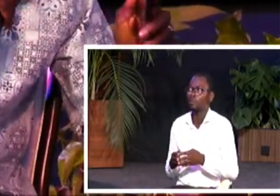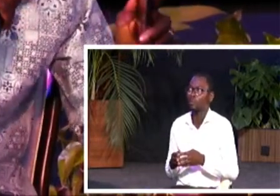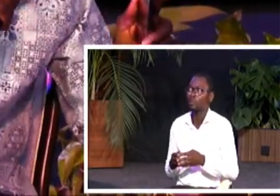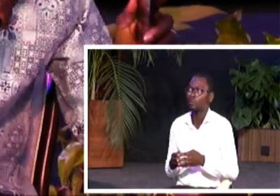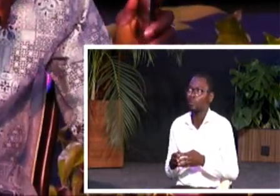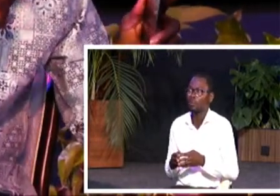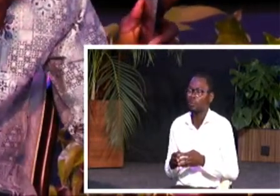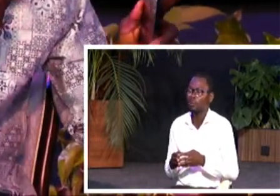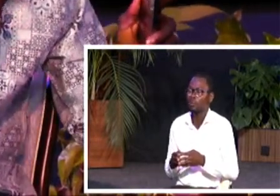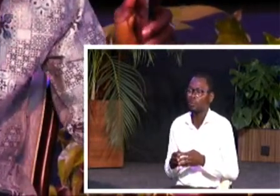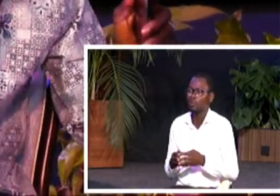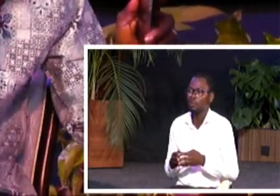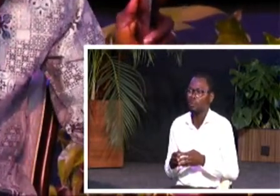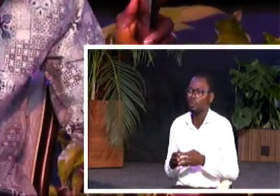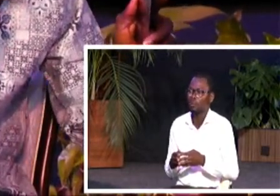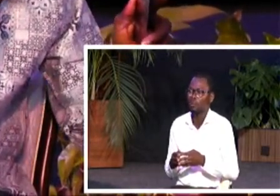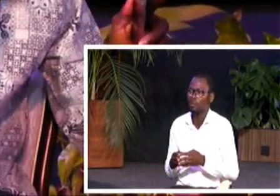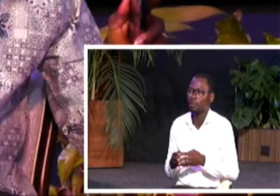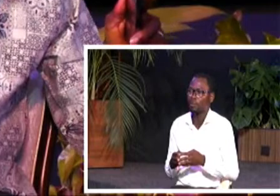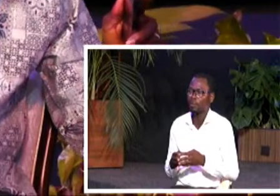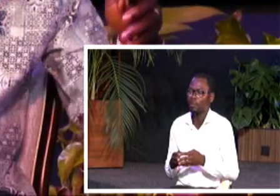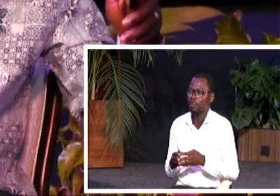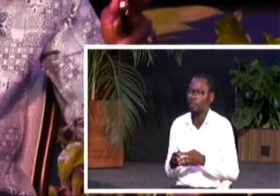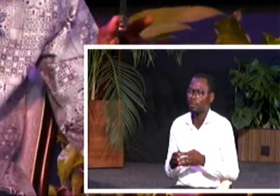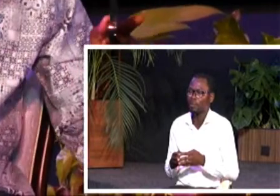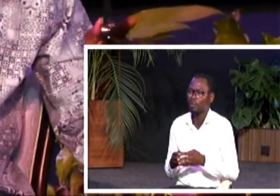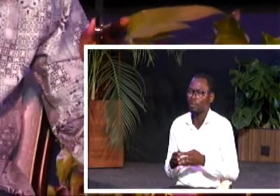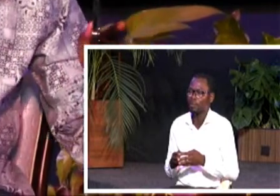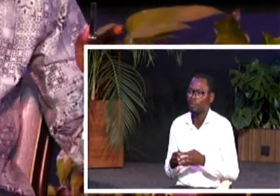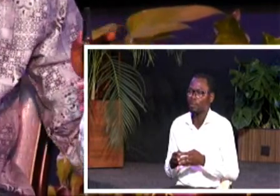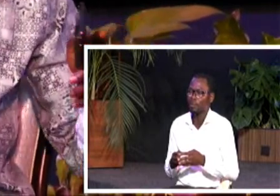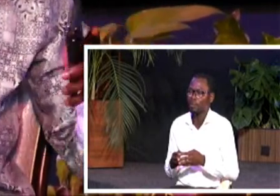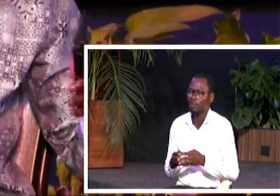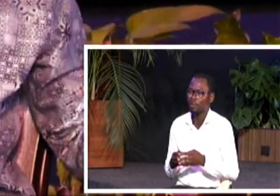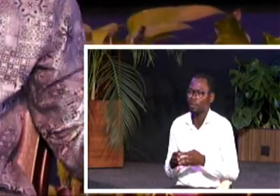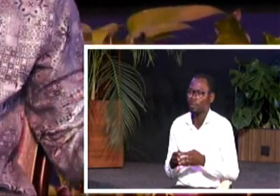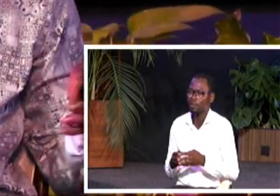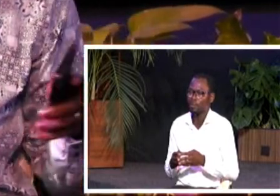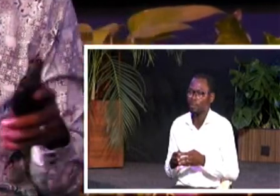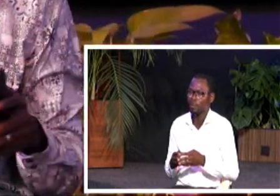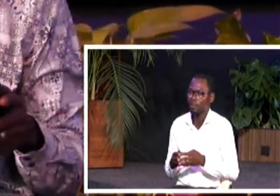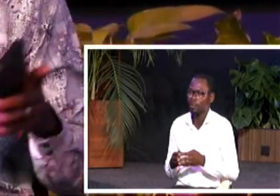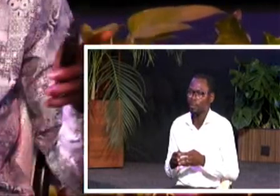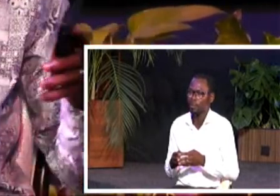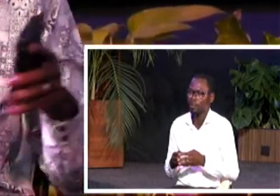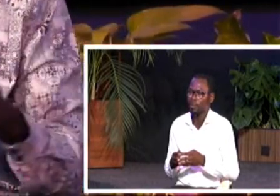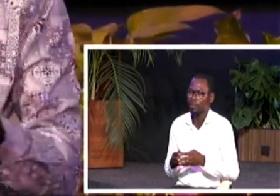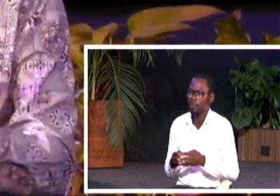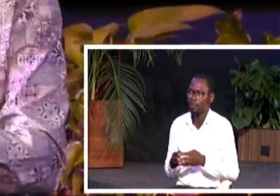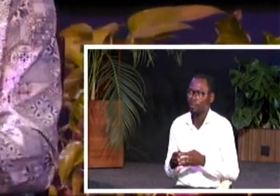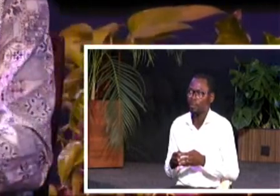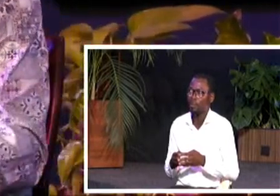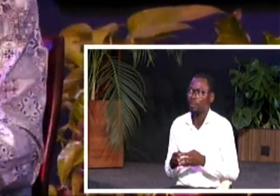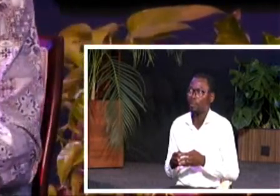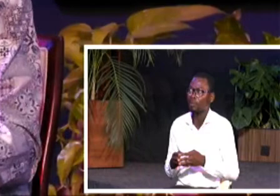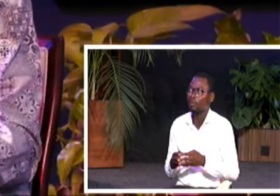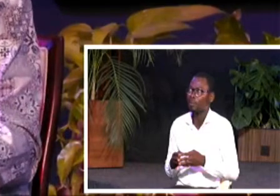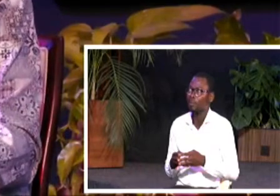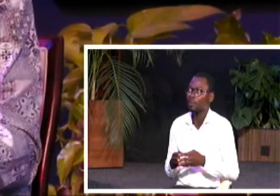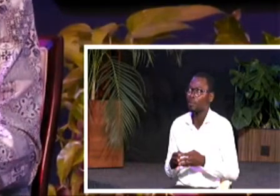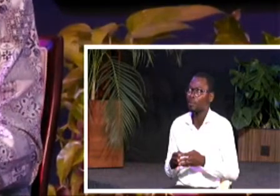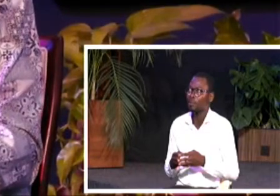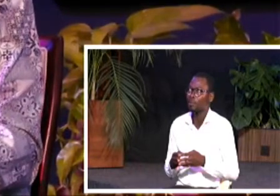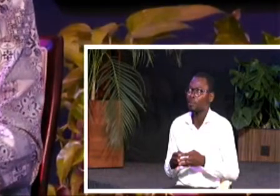your advice to a young tech, a potential tech entrepreneur who wants practical experience. Your advice to a young person who wants to go